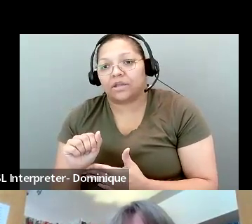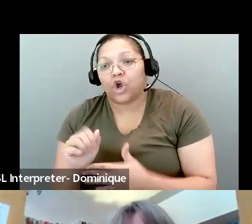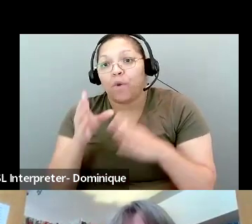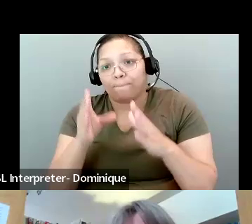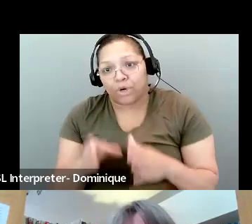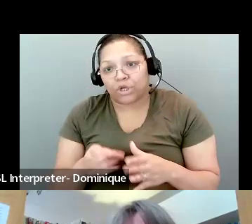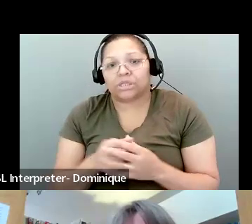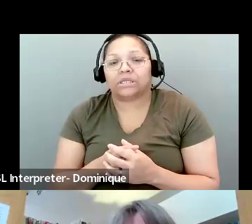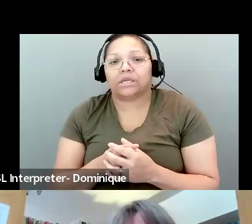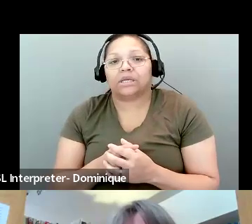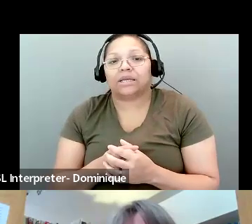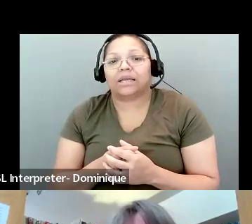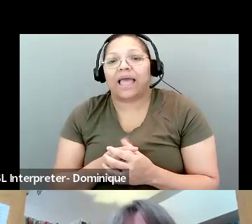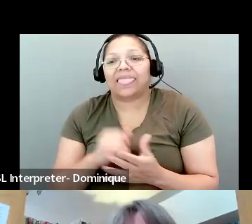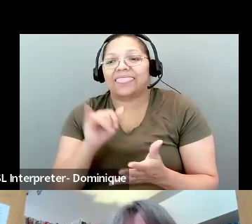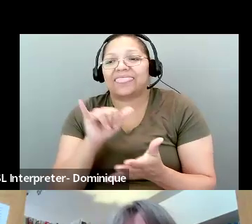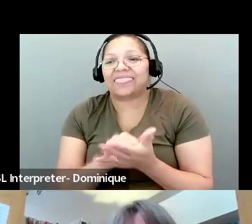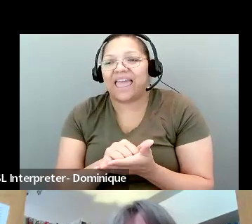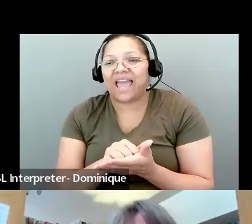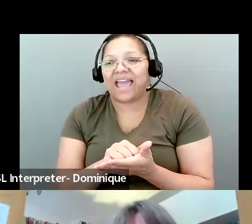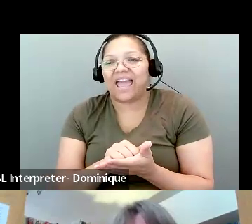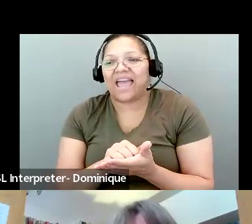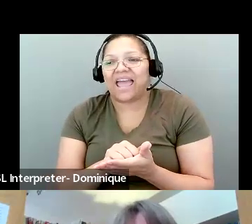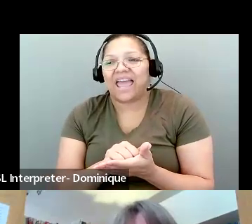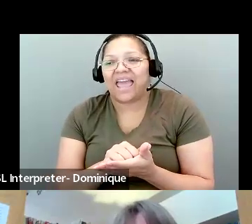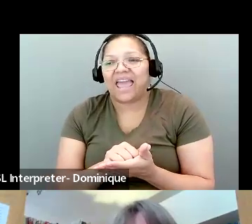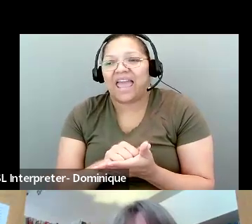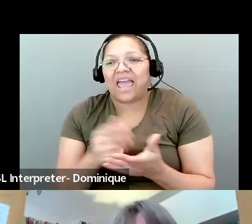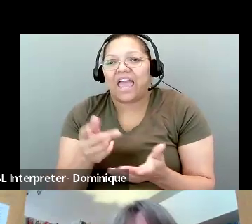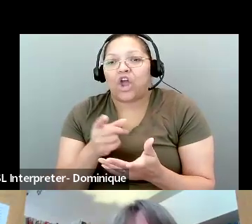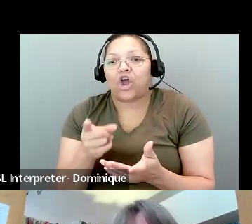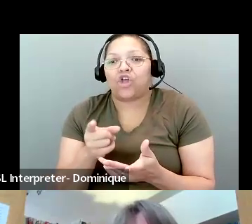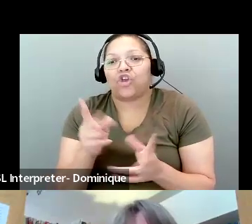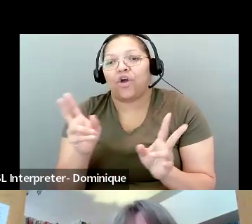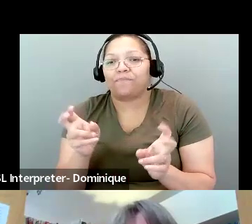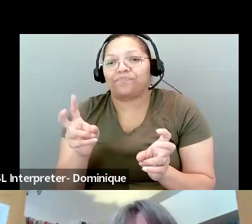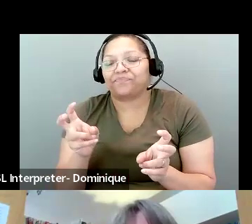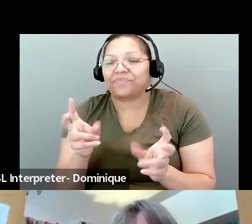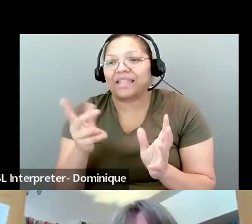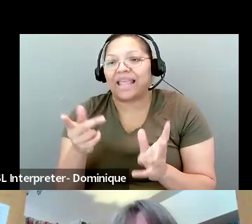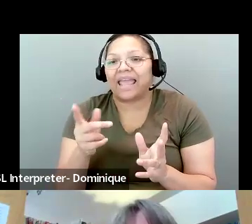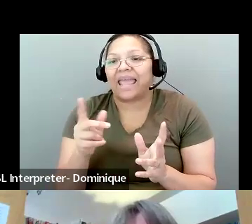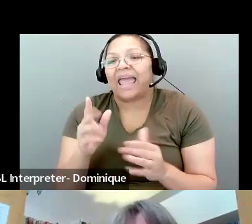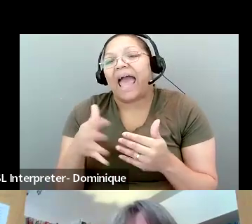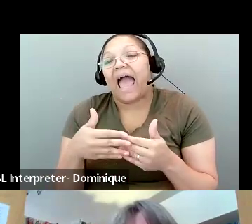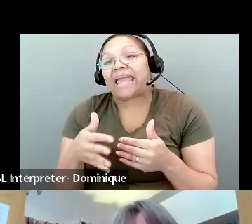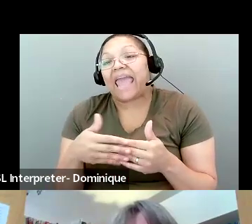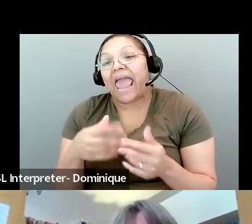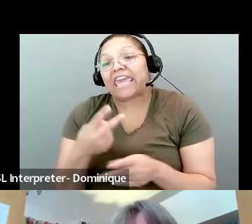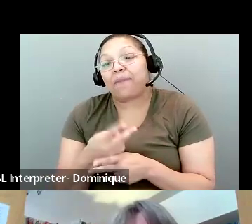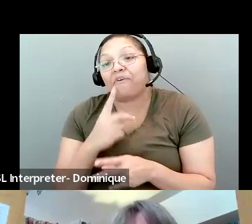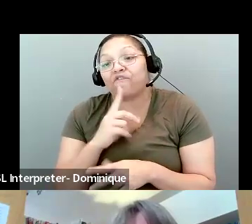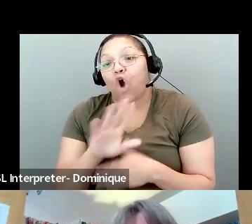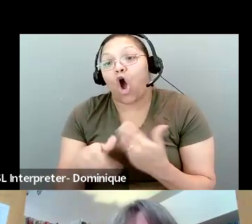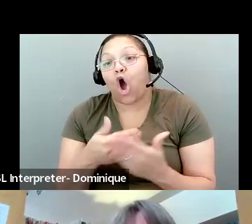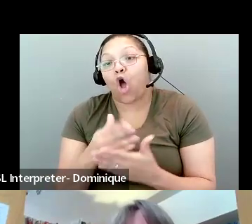person that is like basically their gatekeeper for all 3 MCOs. So you have somebody you